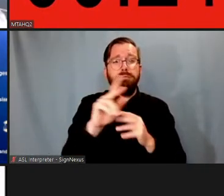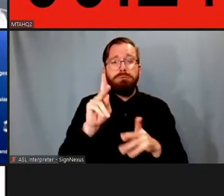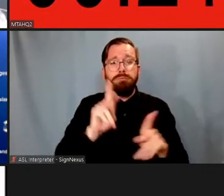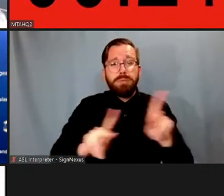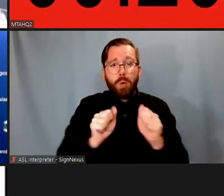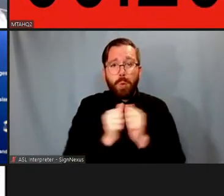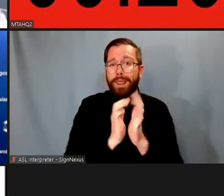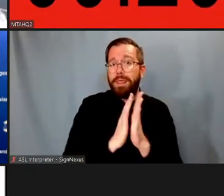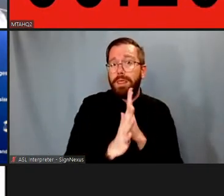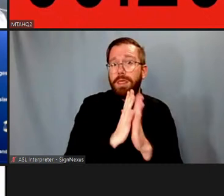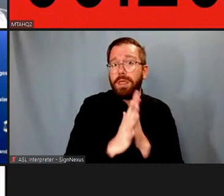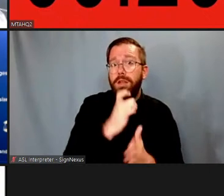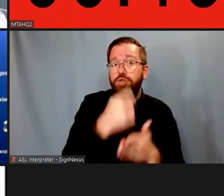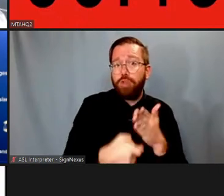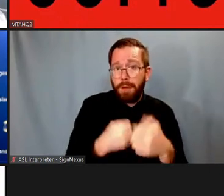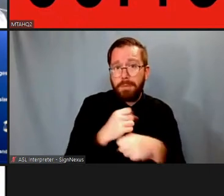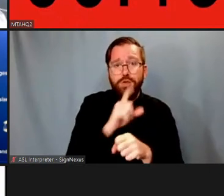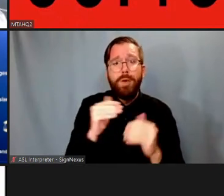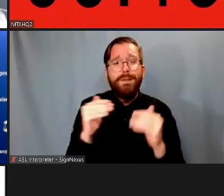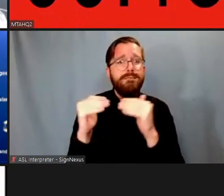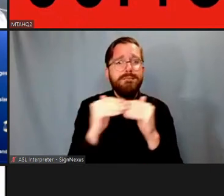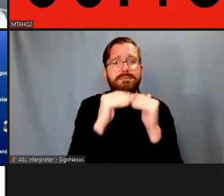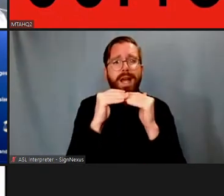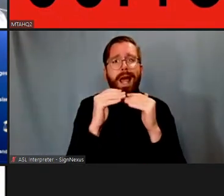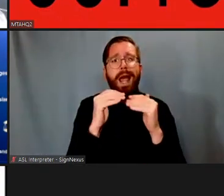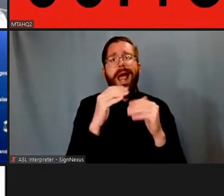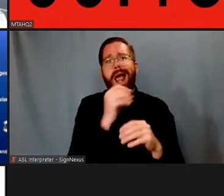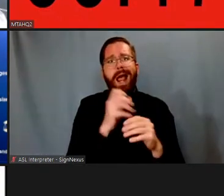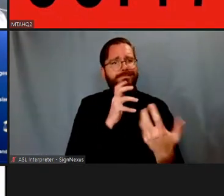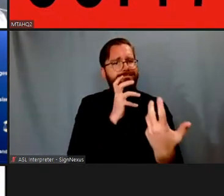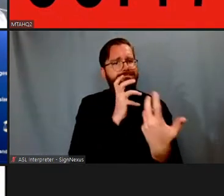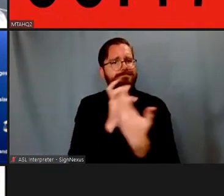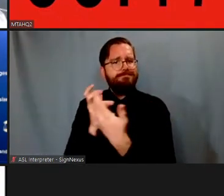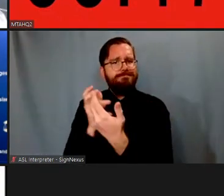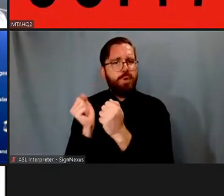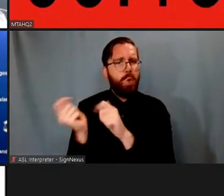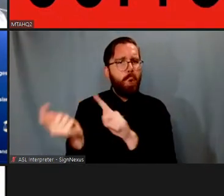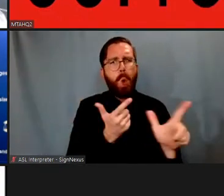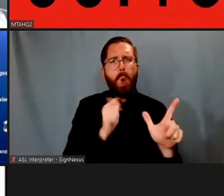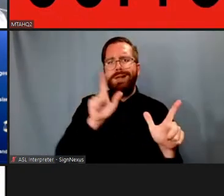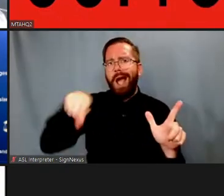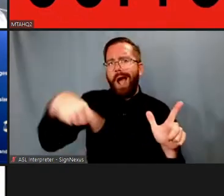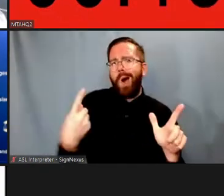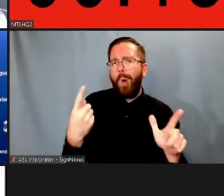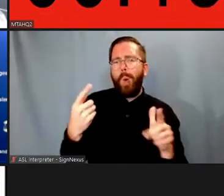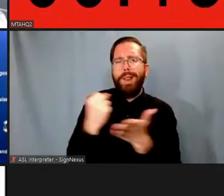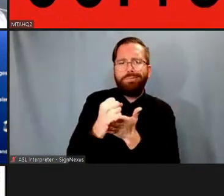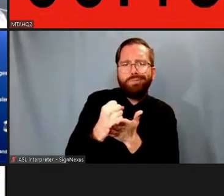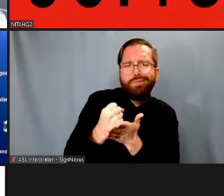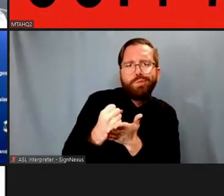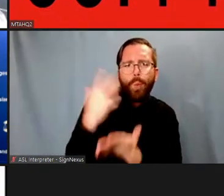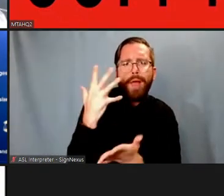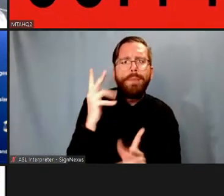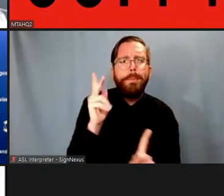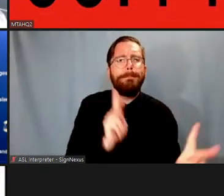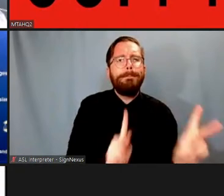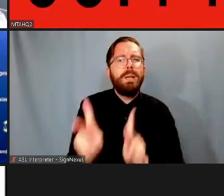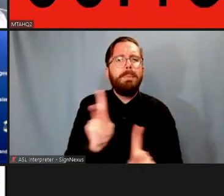and suitable for everyone not just for the wealthy and the people who